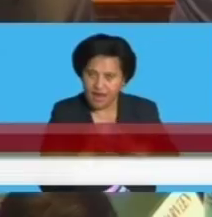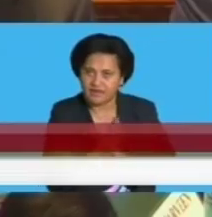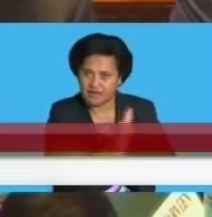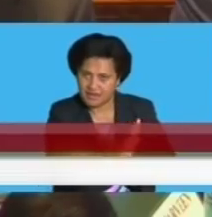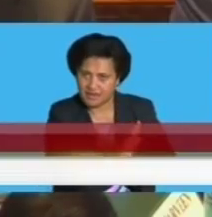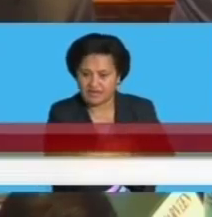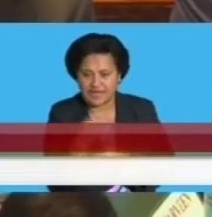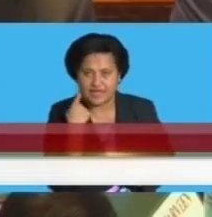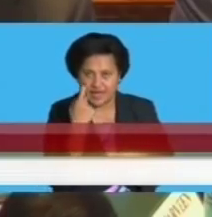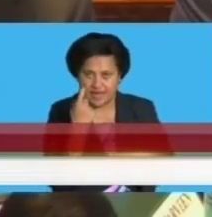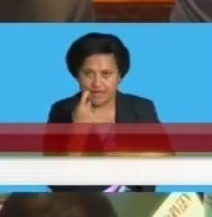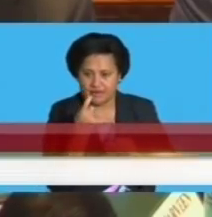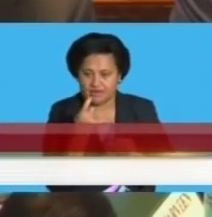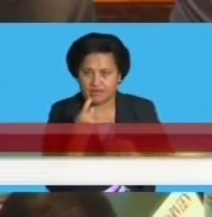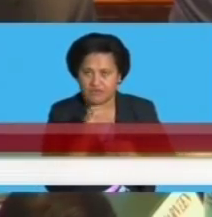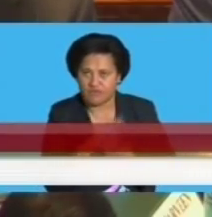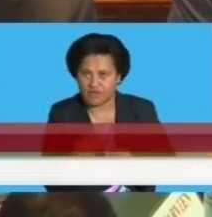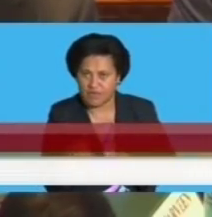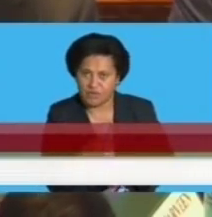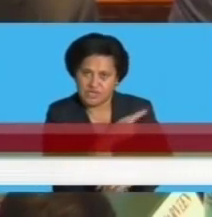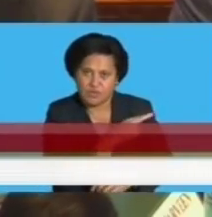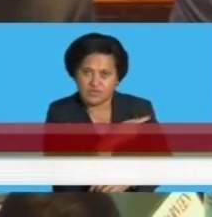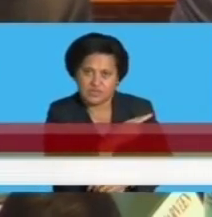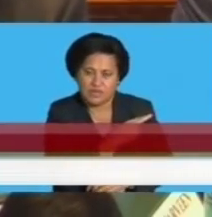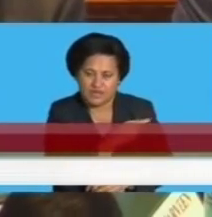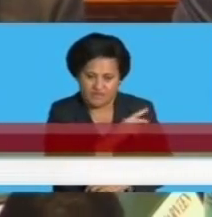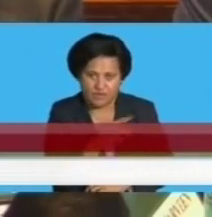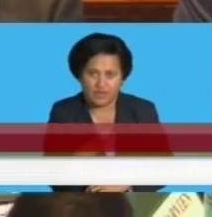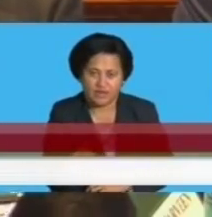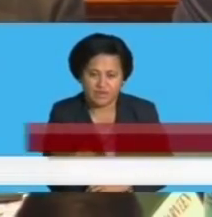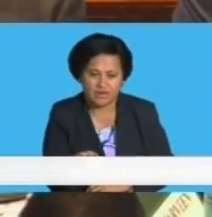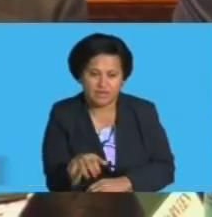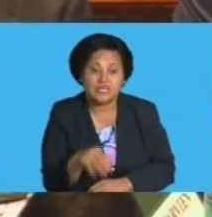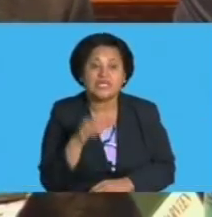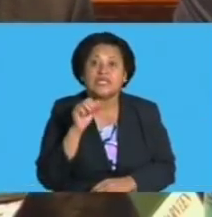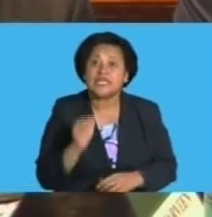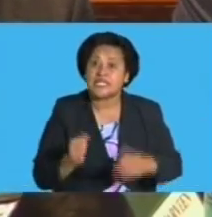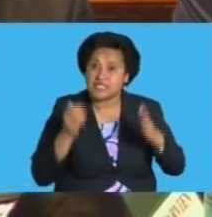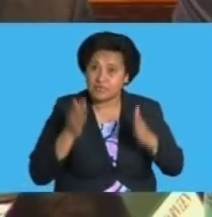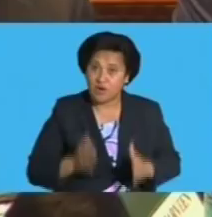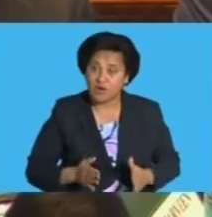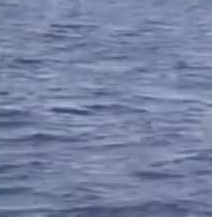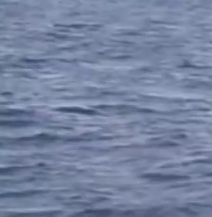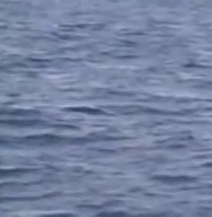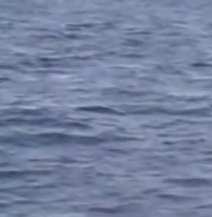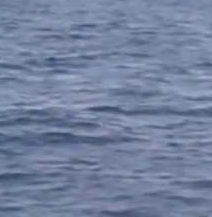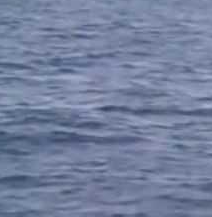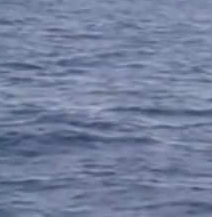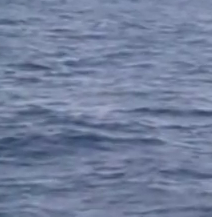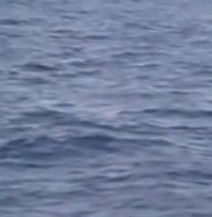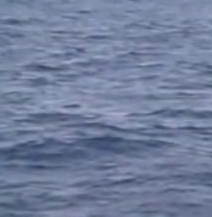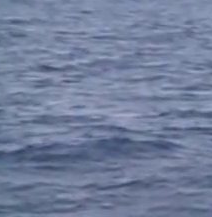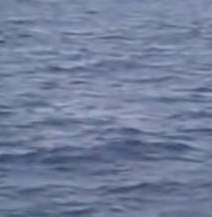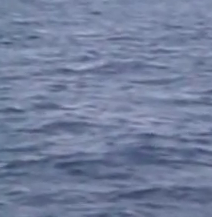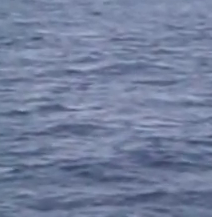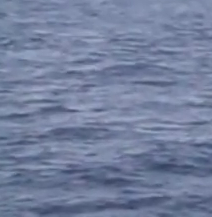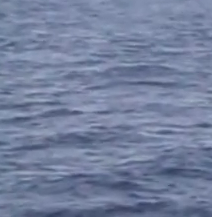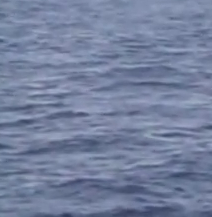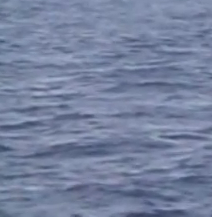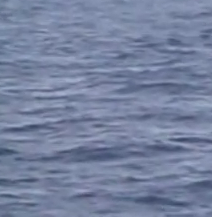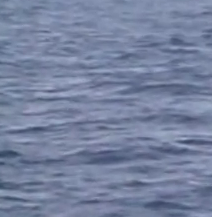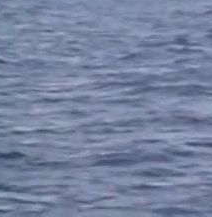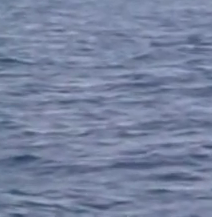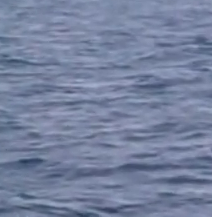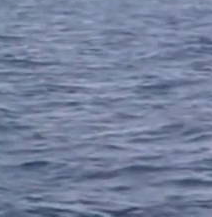that she's talking about. His body was recovered from the American Samoa and brought back to Fiji. I'm